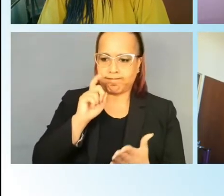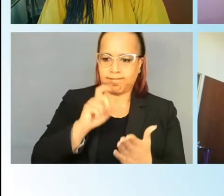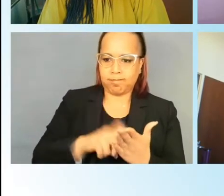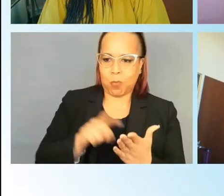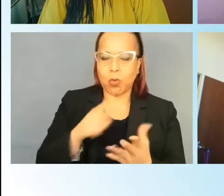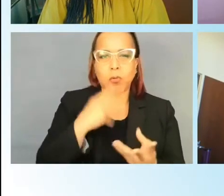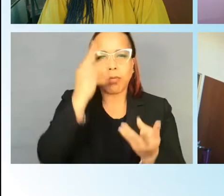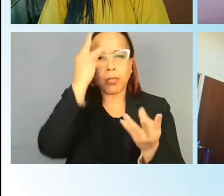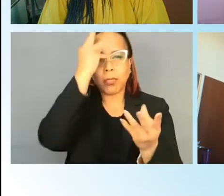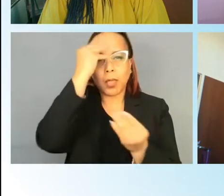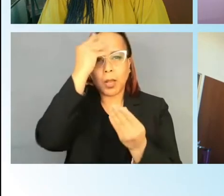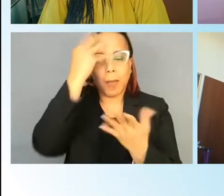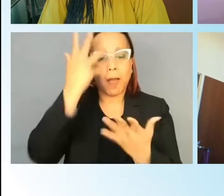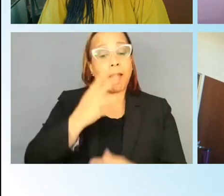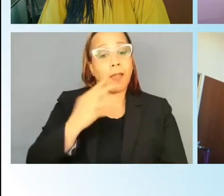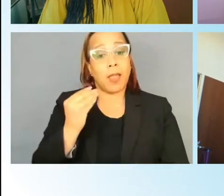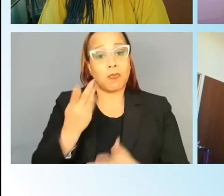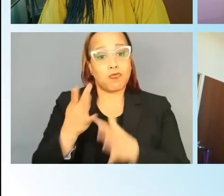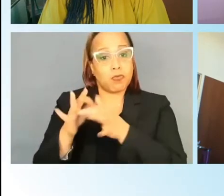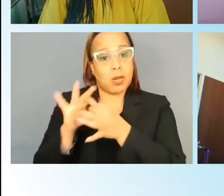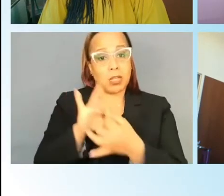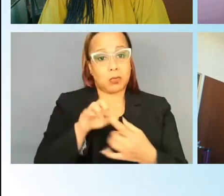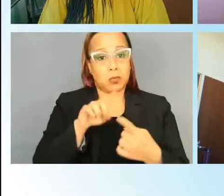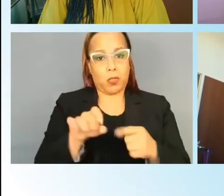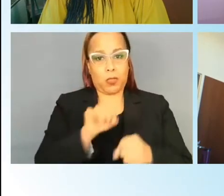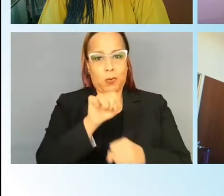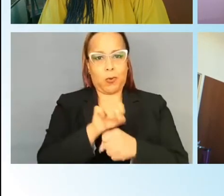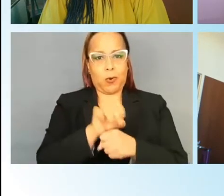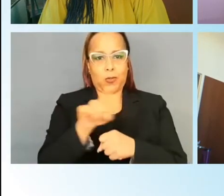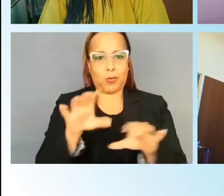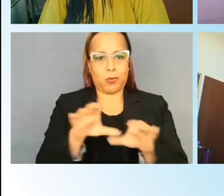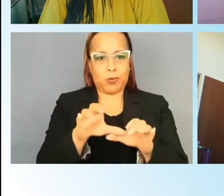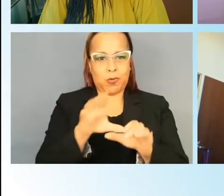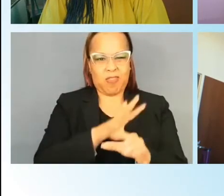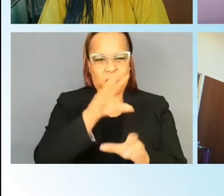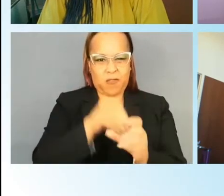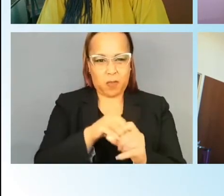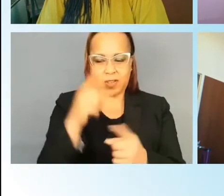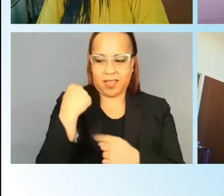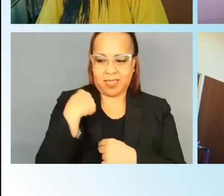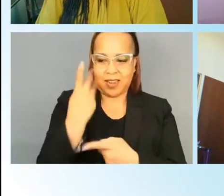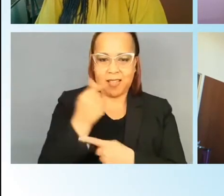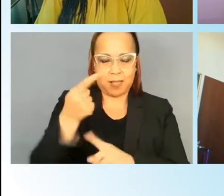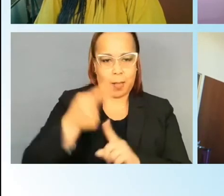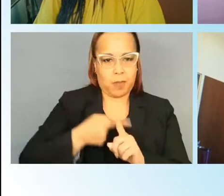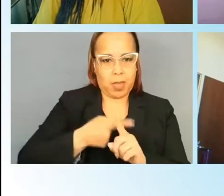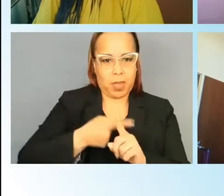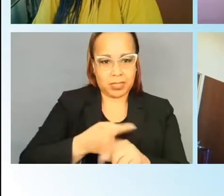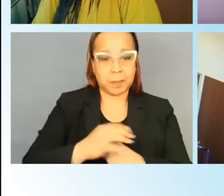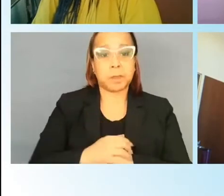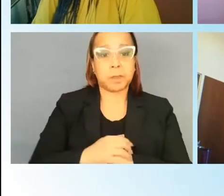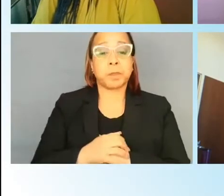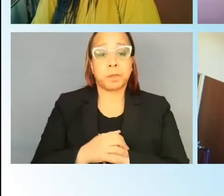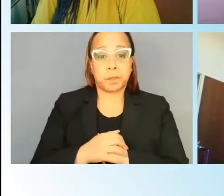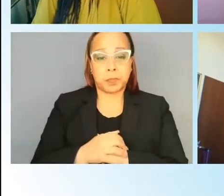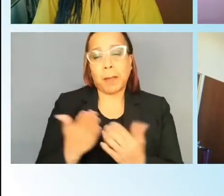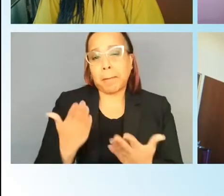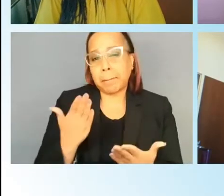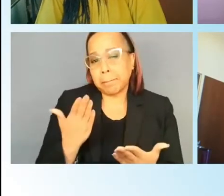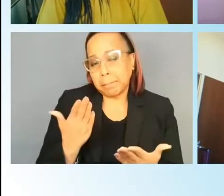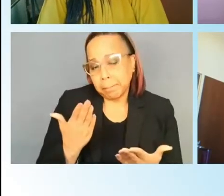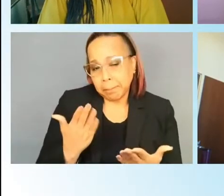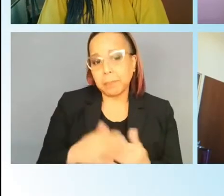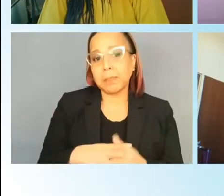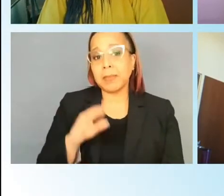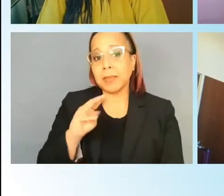about in relationship to the work that you've been involved in the last couple months. And maybe, Megan,